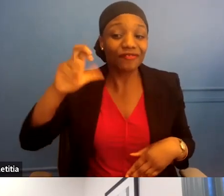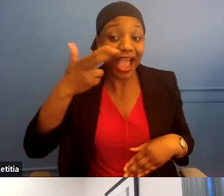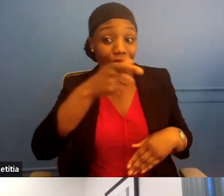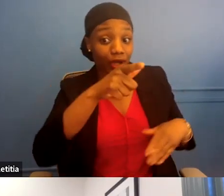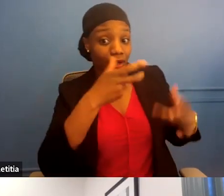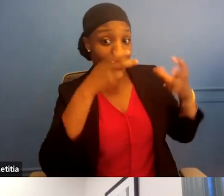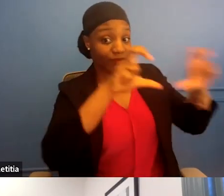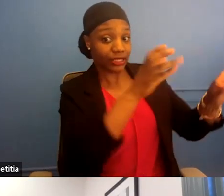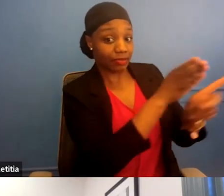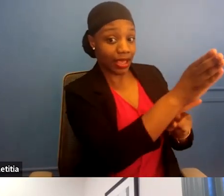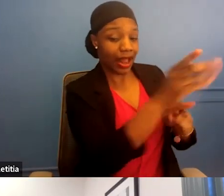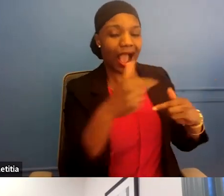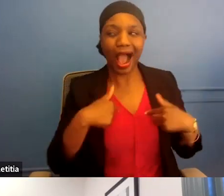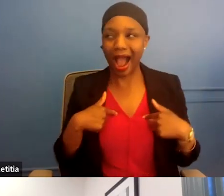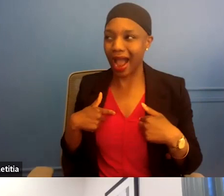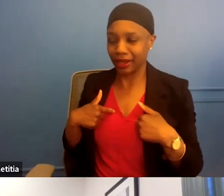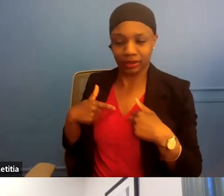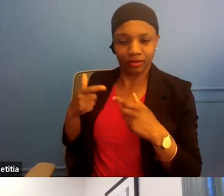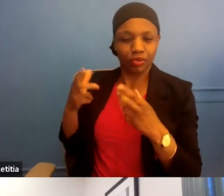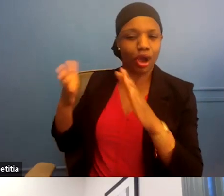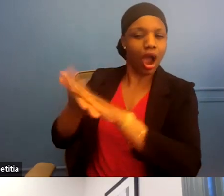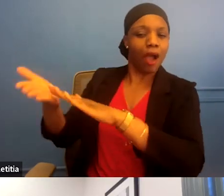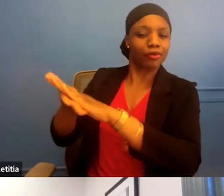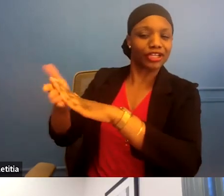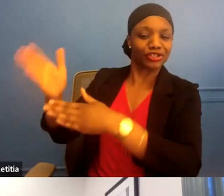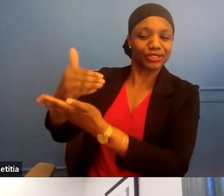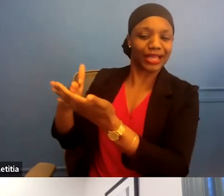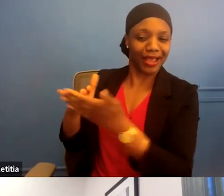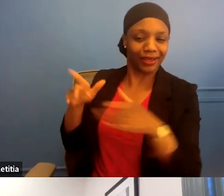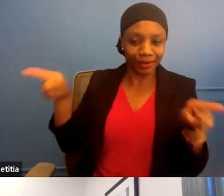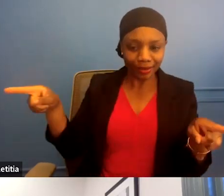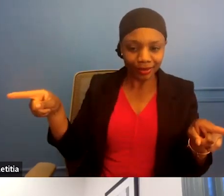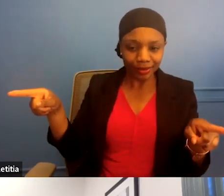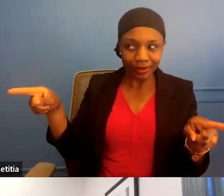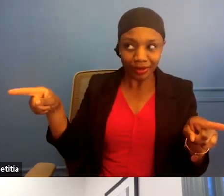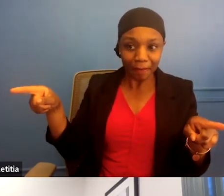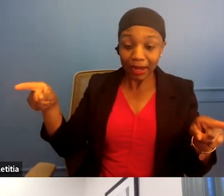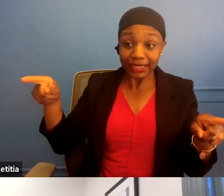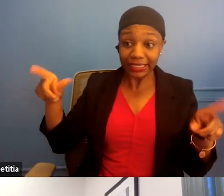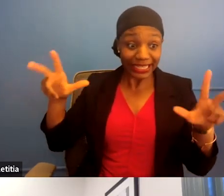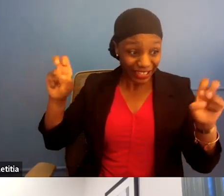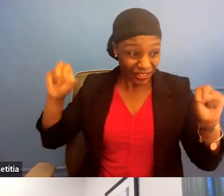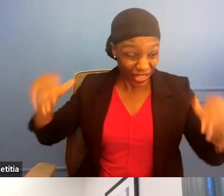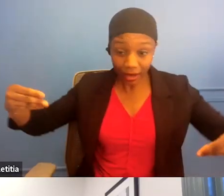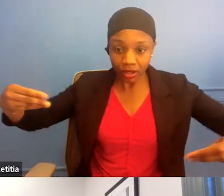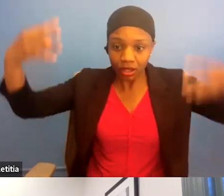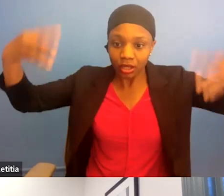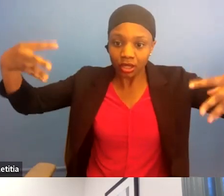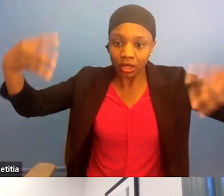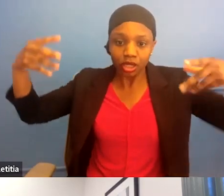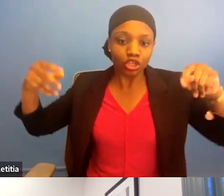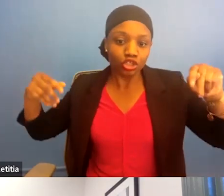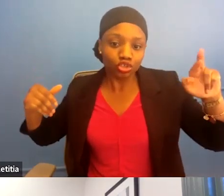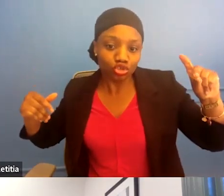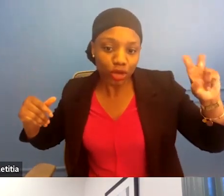and I was more on what they generally refer to as the operational side. But even under that, there's trading, there's operations, there's